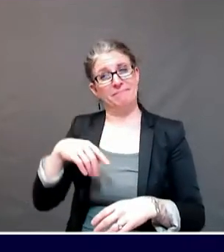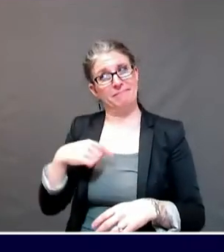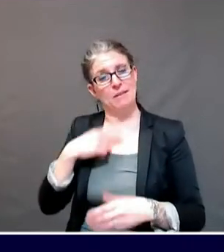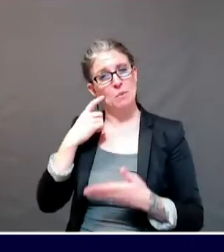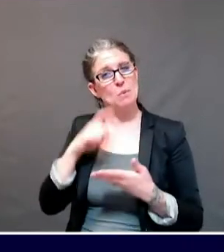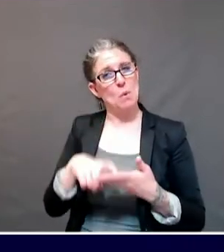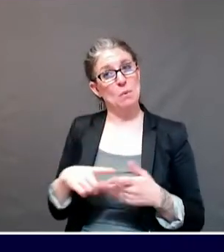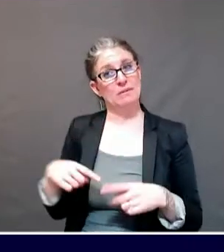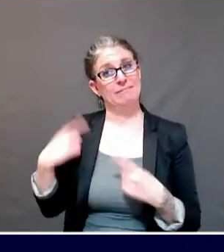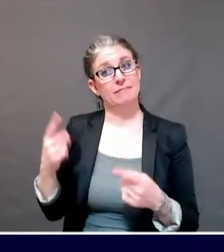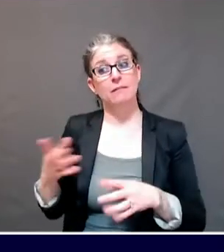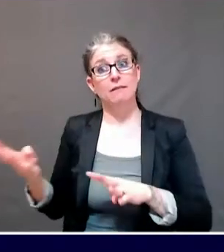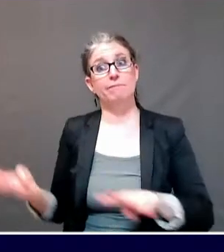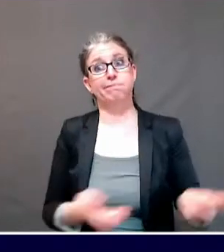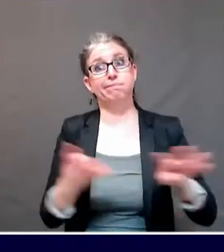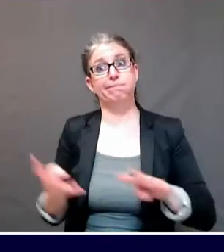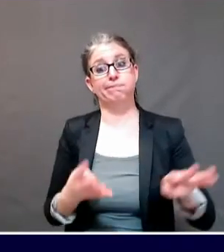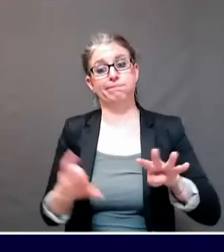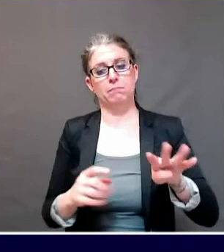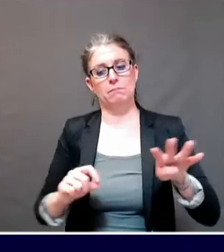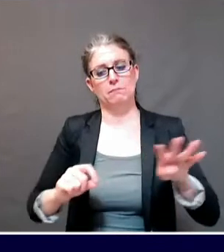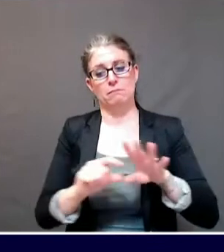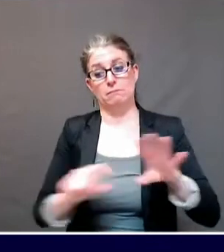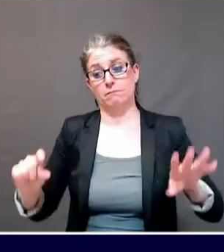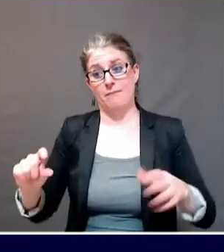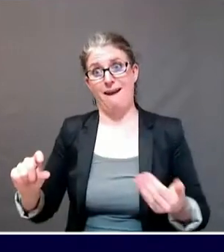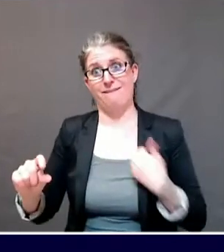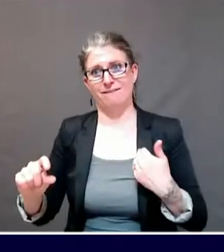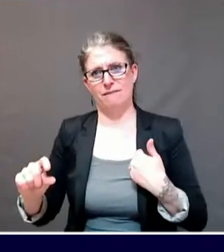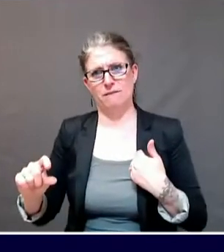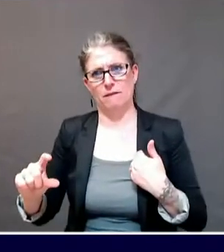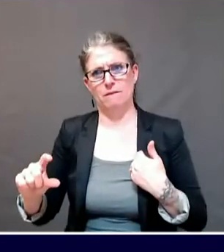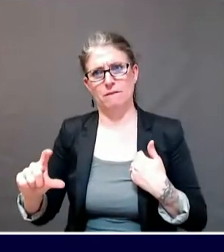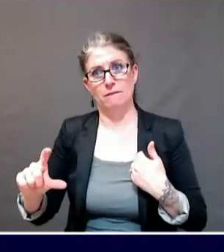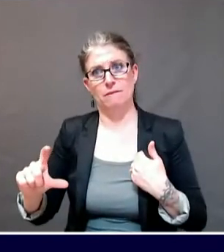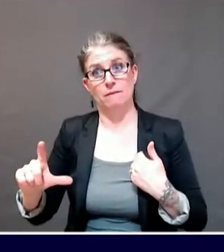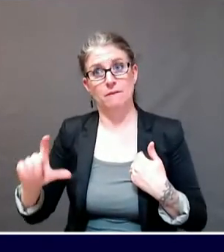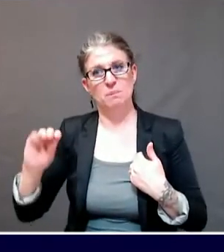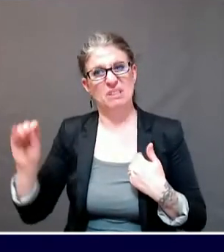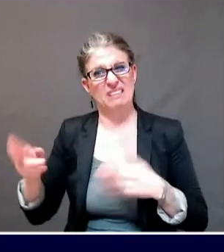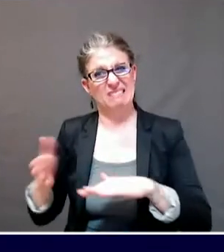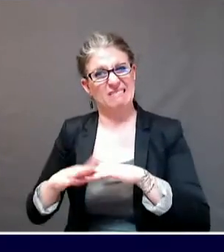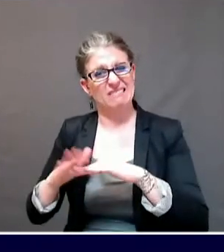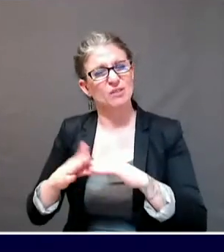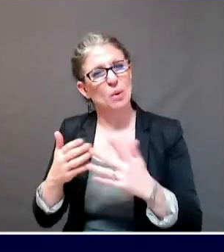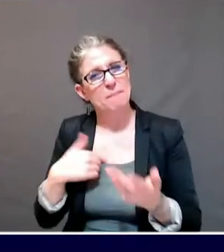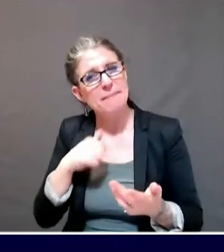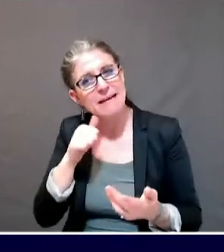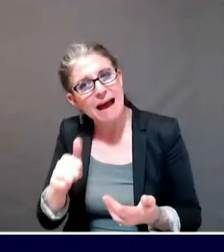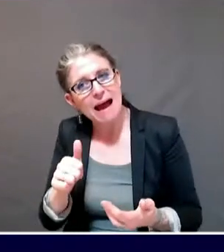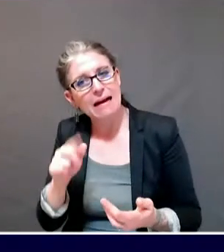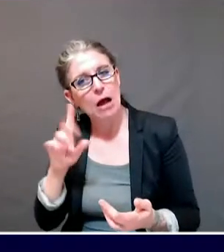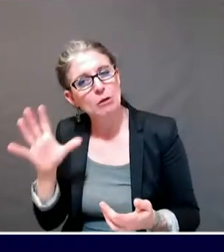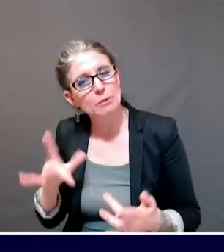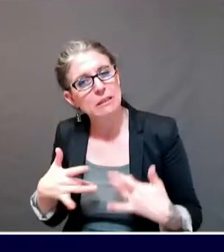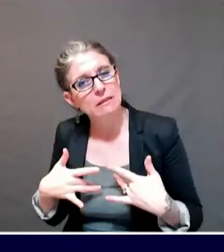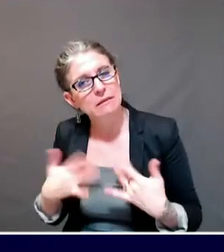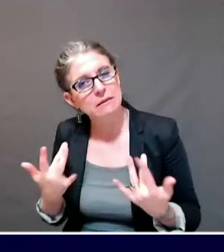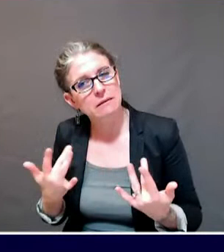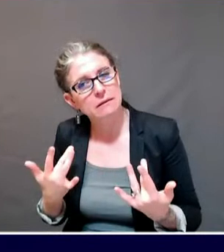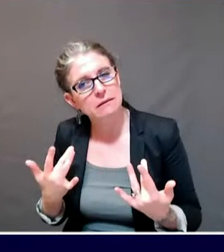what might happen given all these other concerns around the new strain. Okay, thanks. And a question from a listener who's wondering